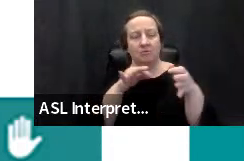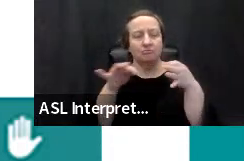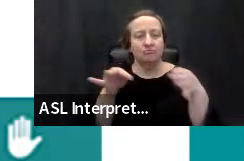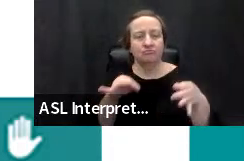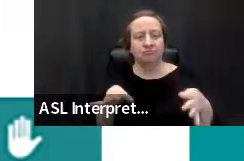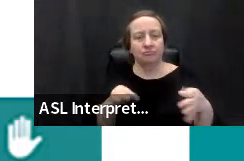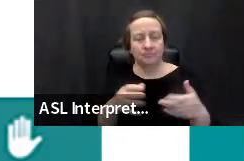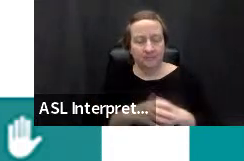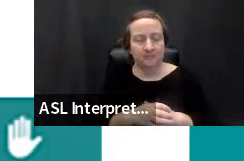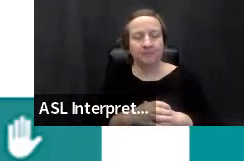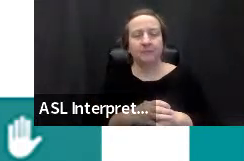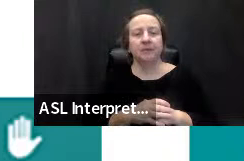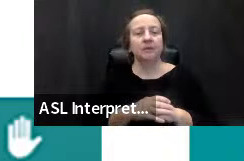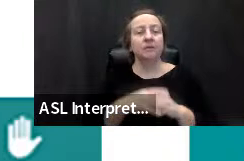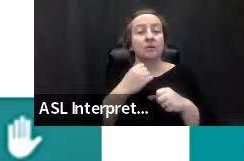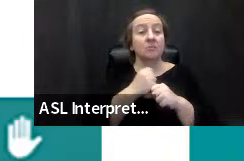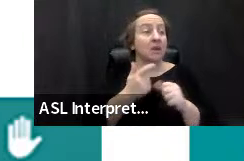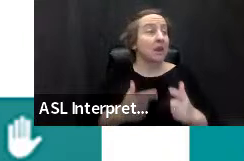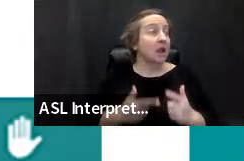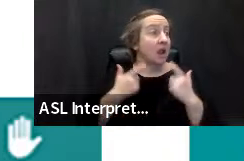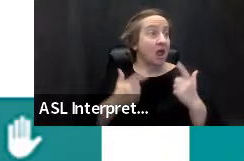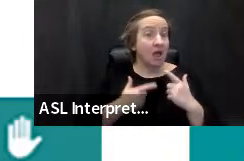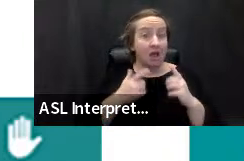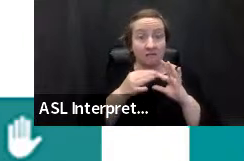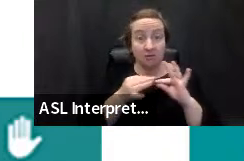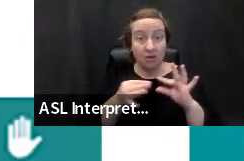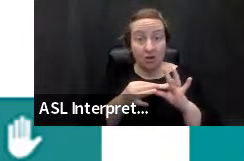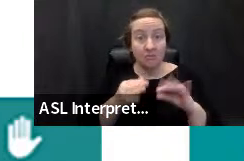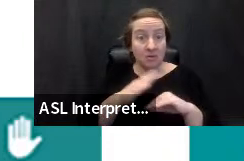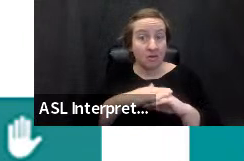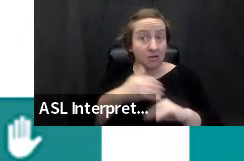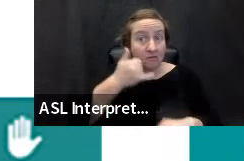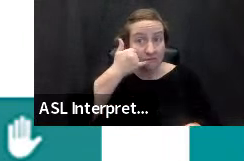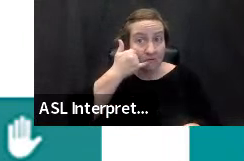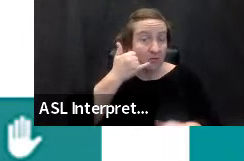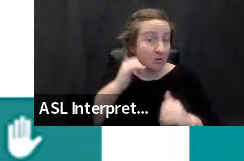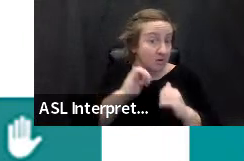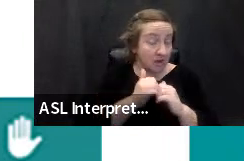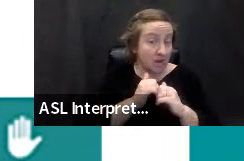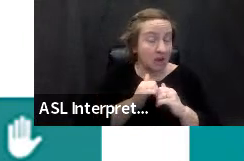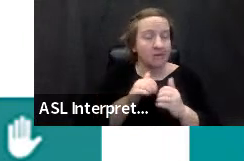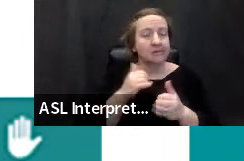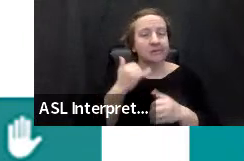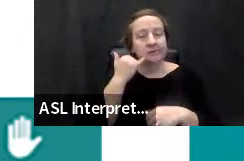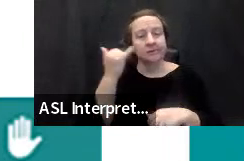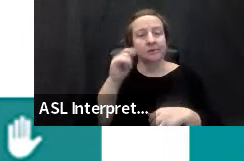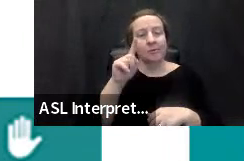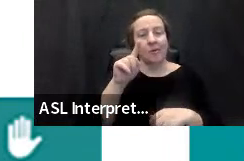as well. So to make a live comment via phone, dial